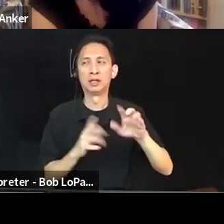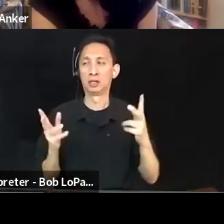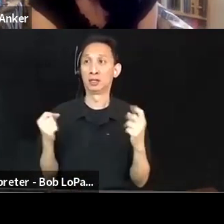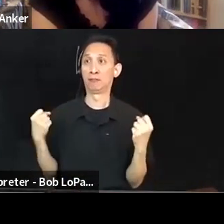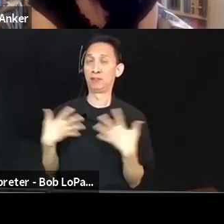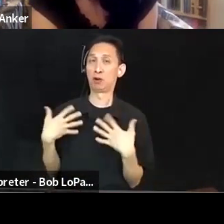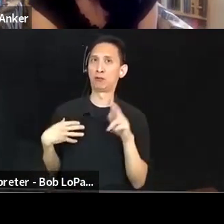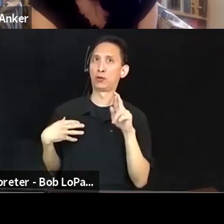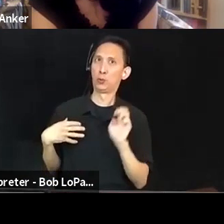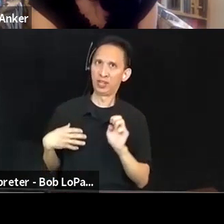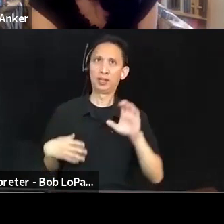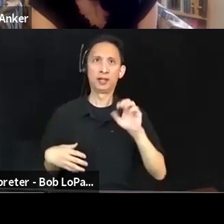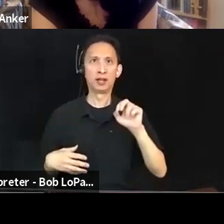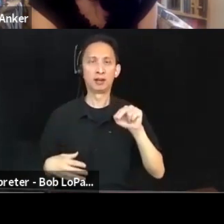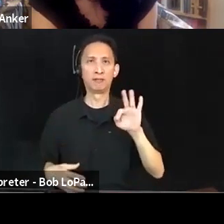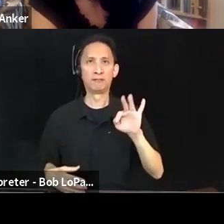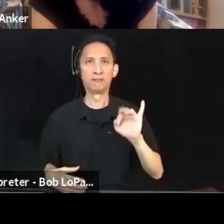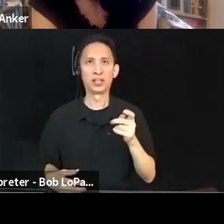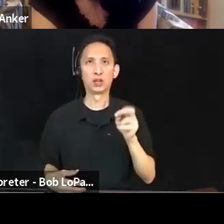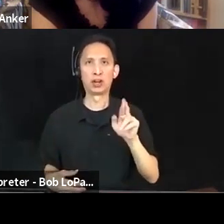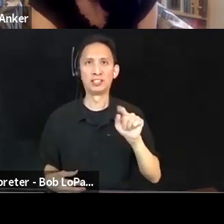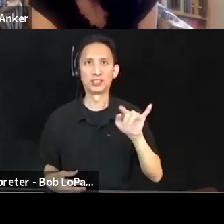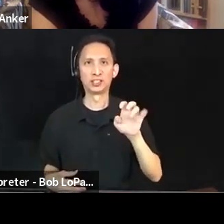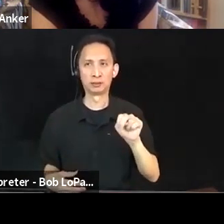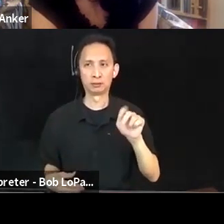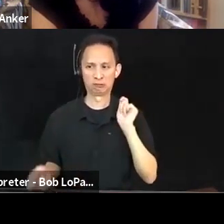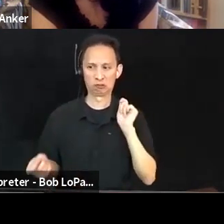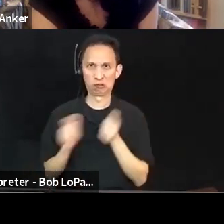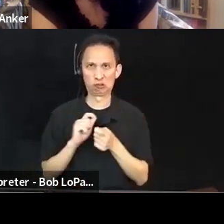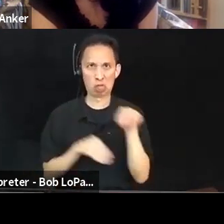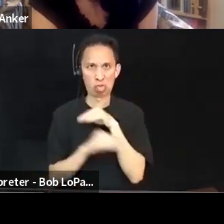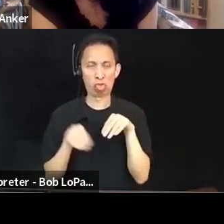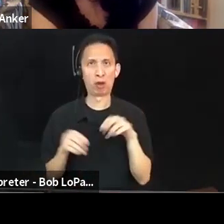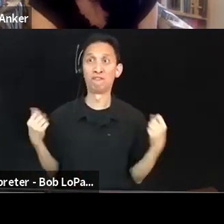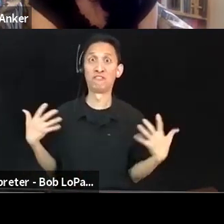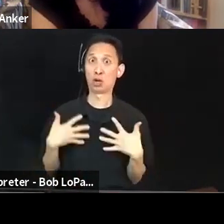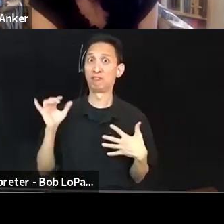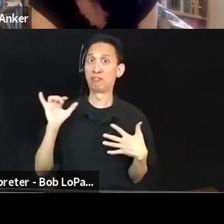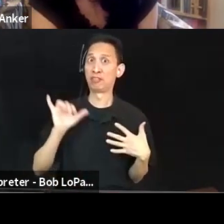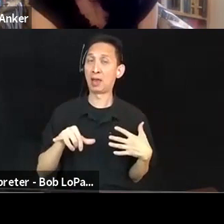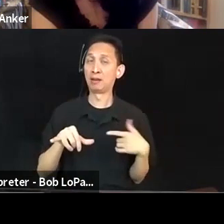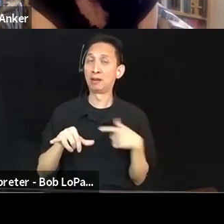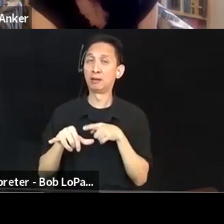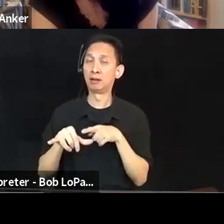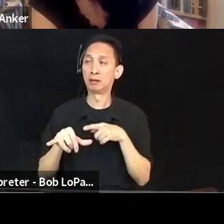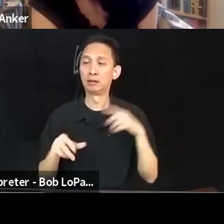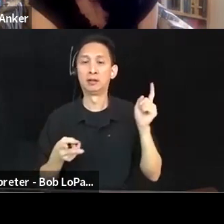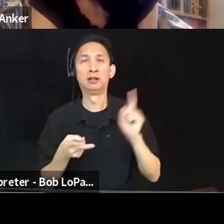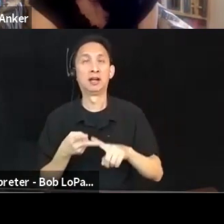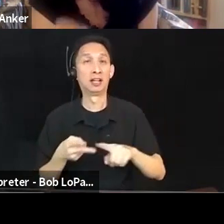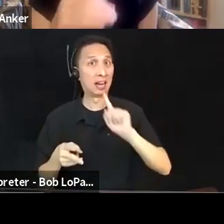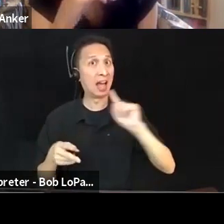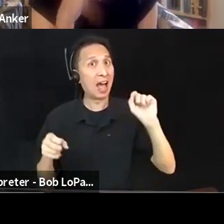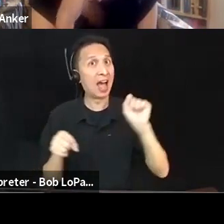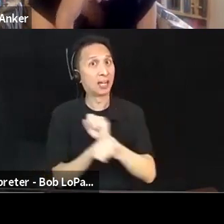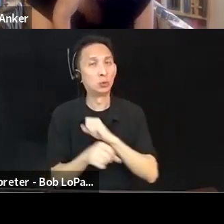reconfiguration as a result of this mobility, and into an actual